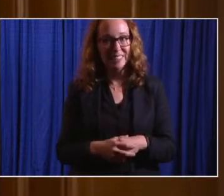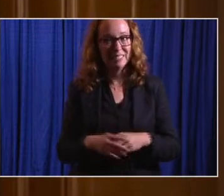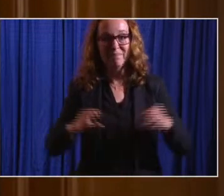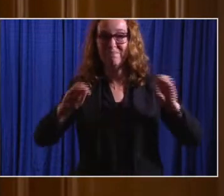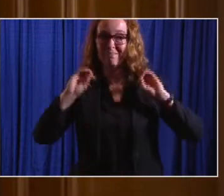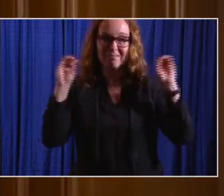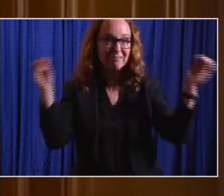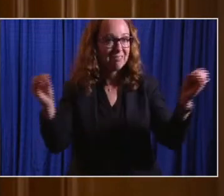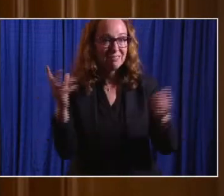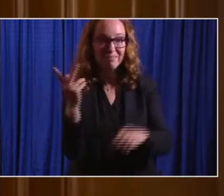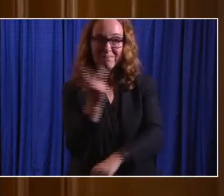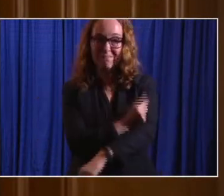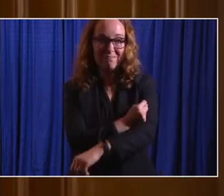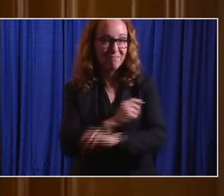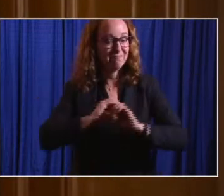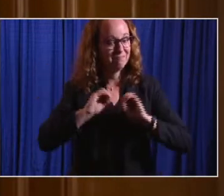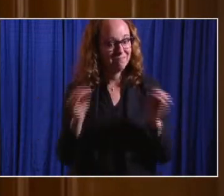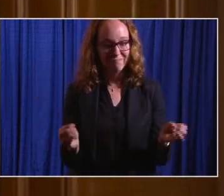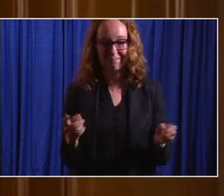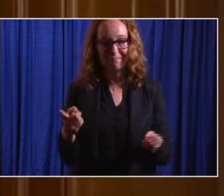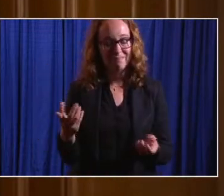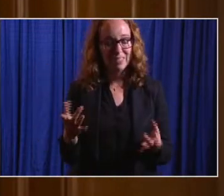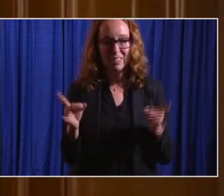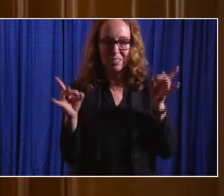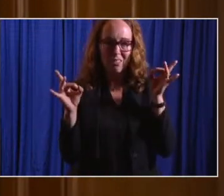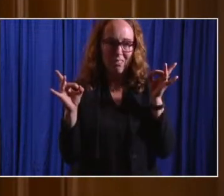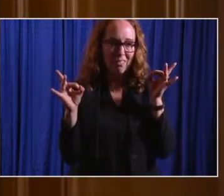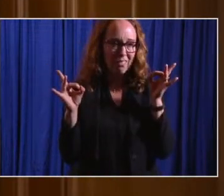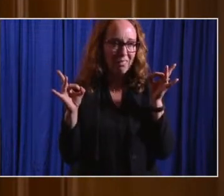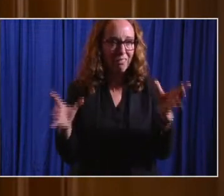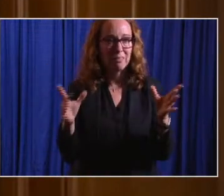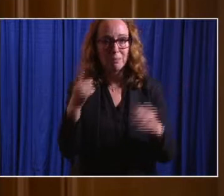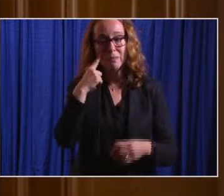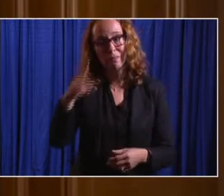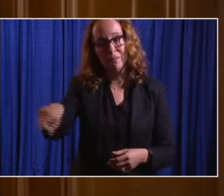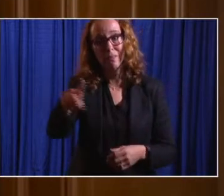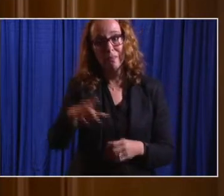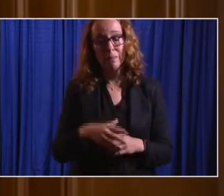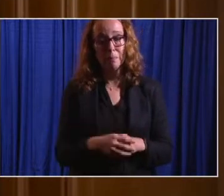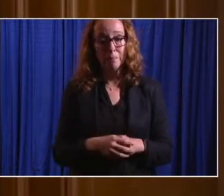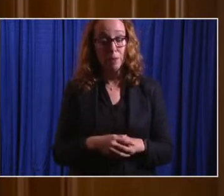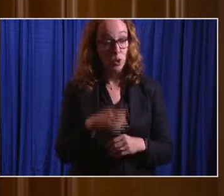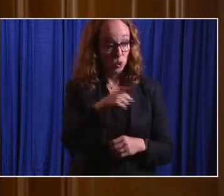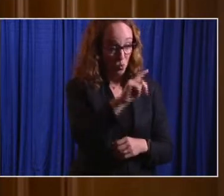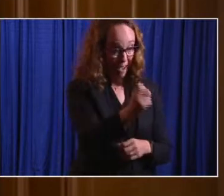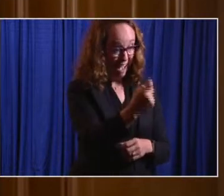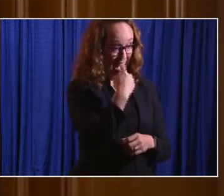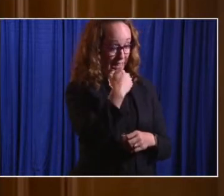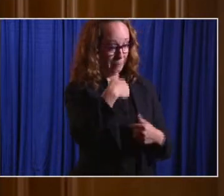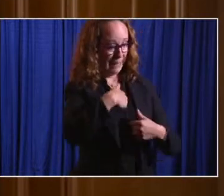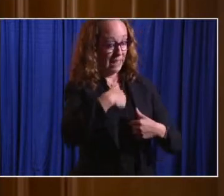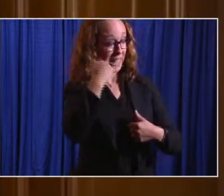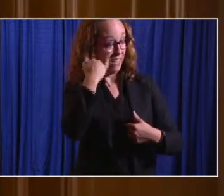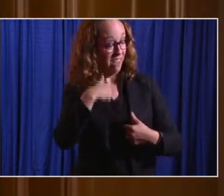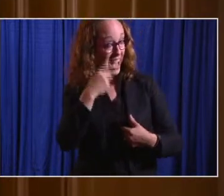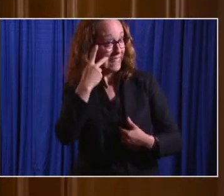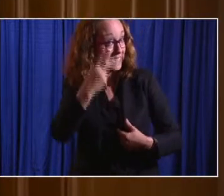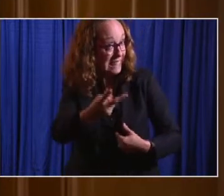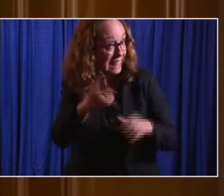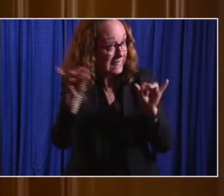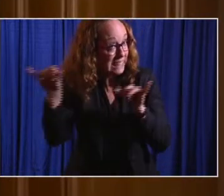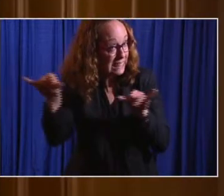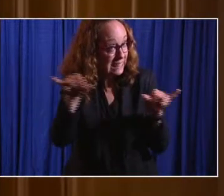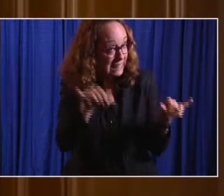It's just horrible. It's absolutely horrible. Your question was, did I ever think that we could see that here?